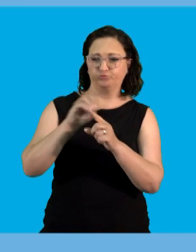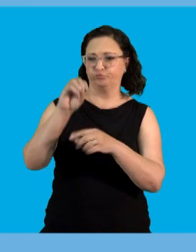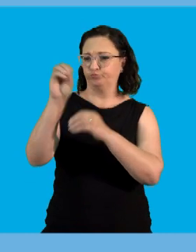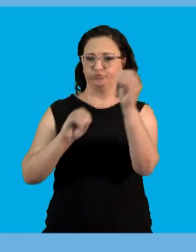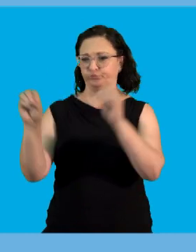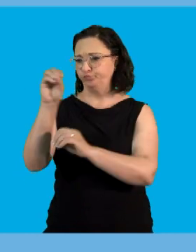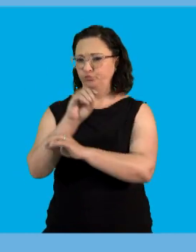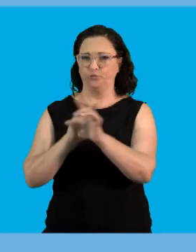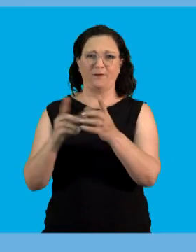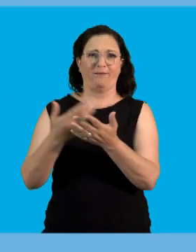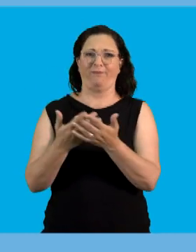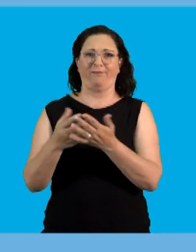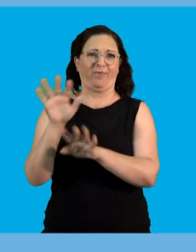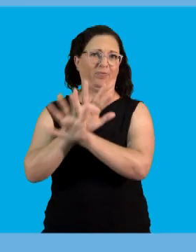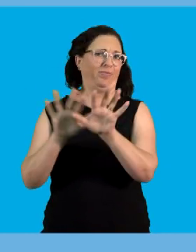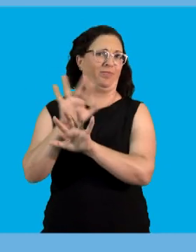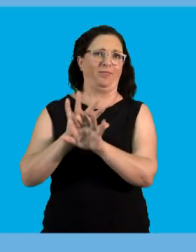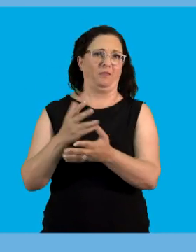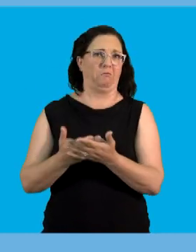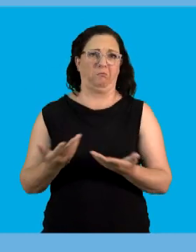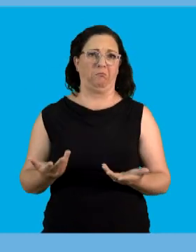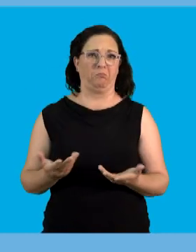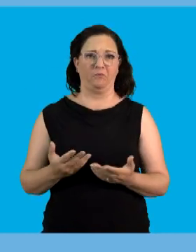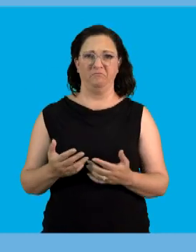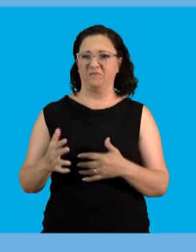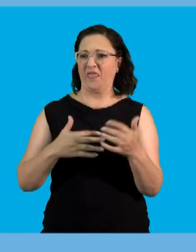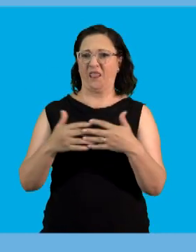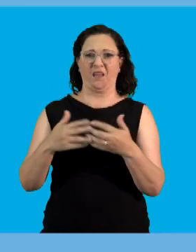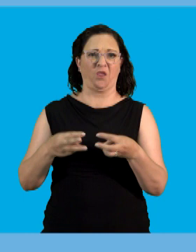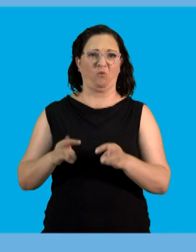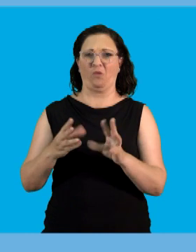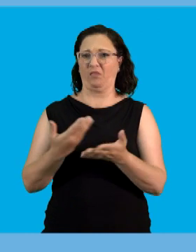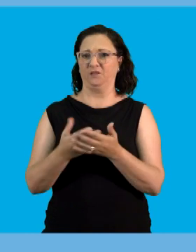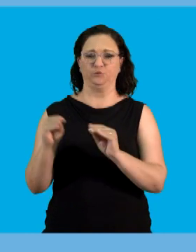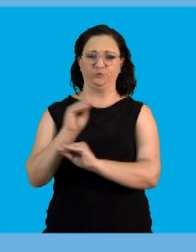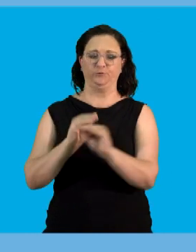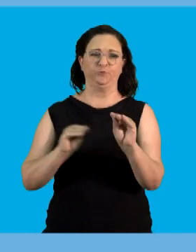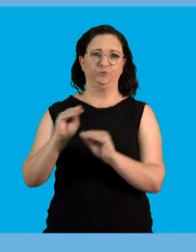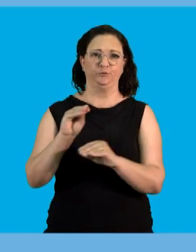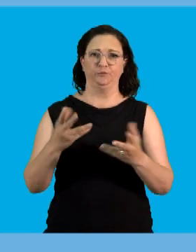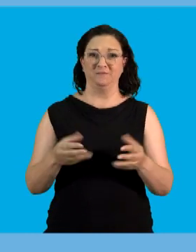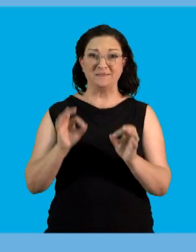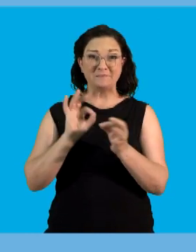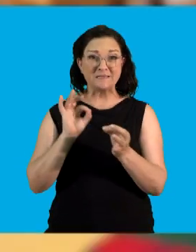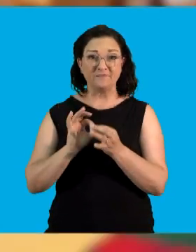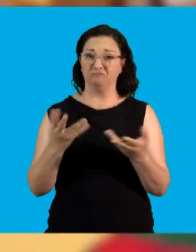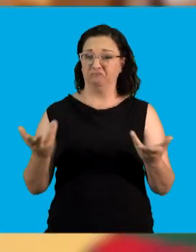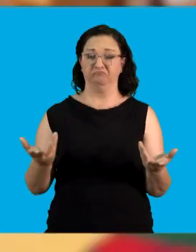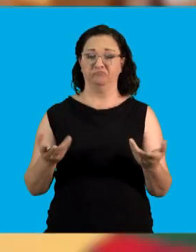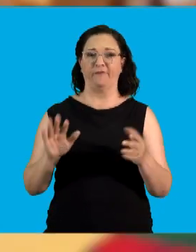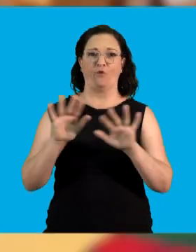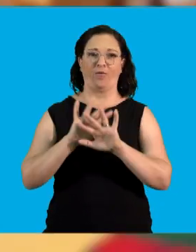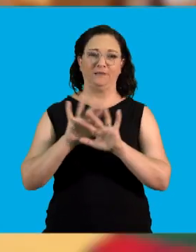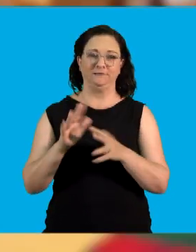So same as the liquids, they just move around chaotically, and then they just move around in a random order. There's